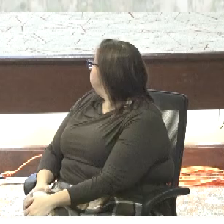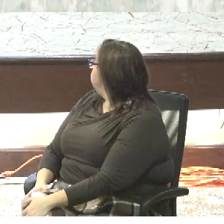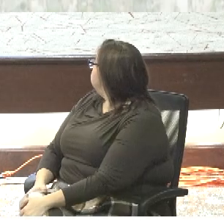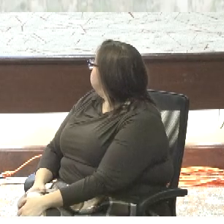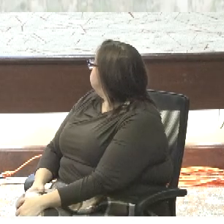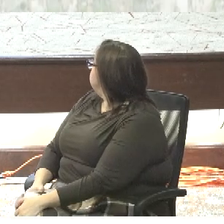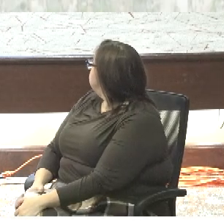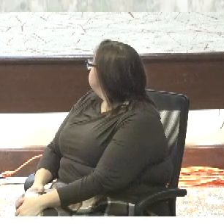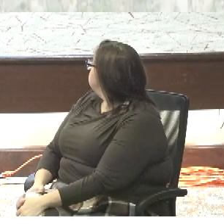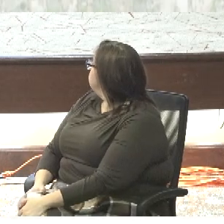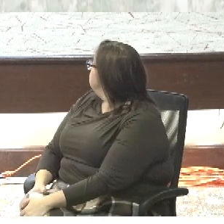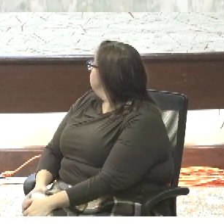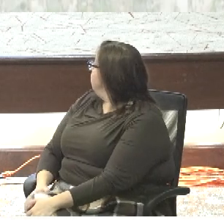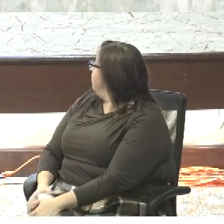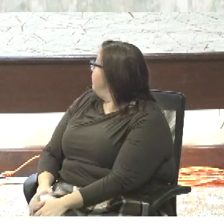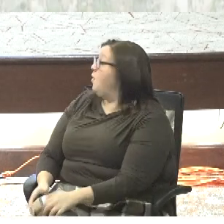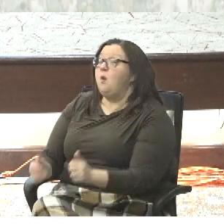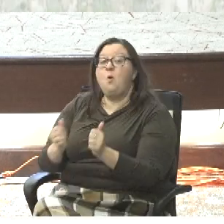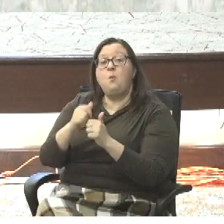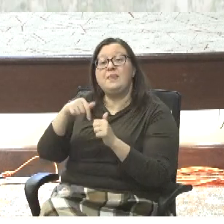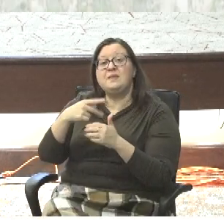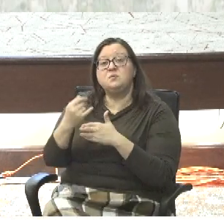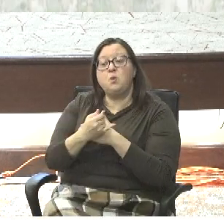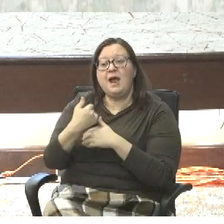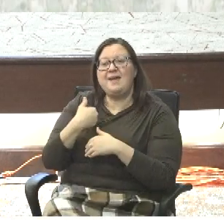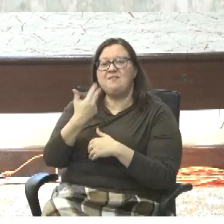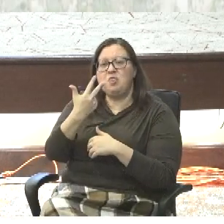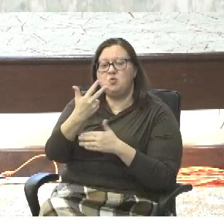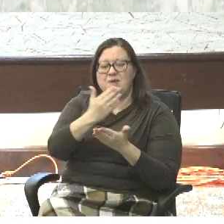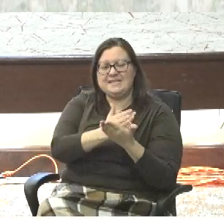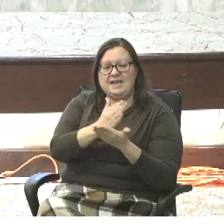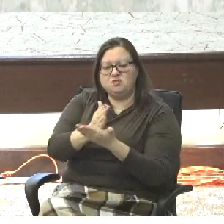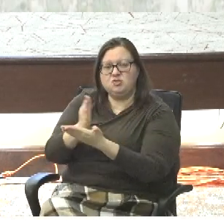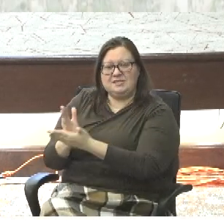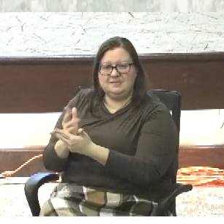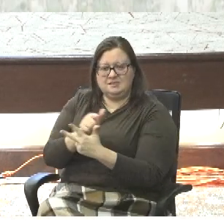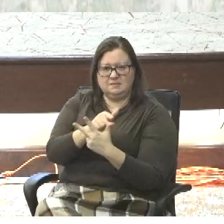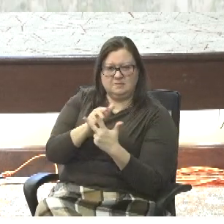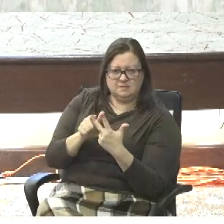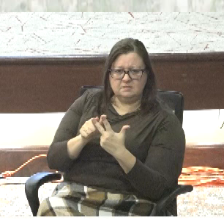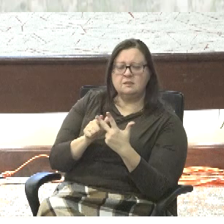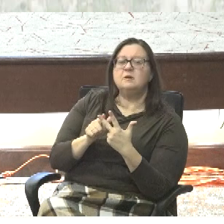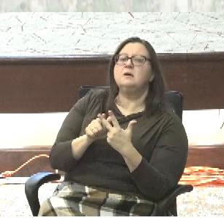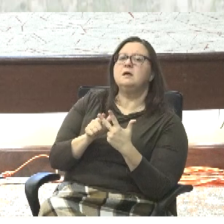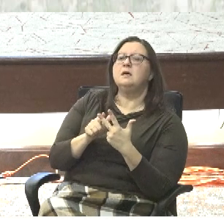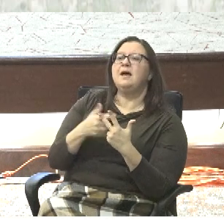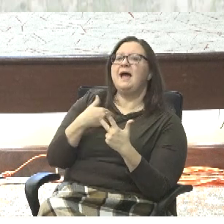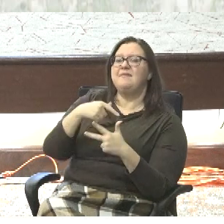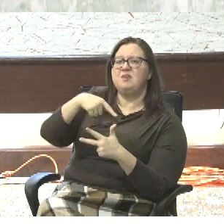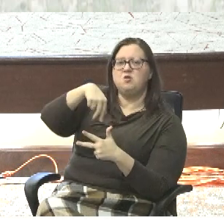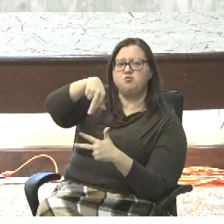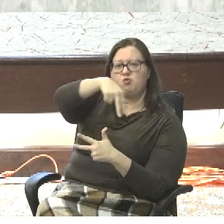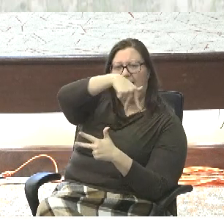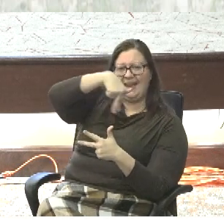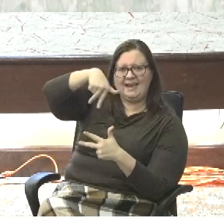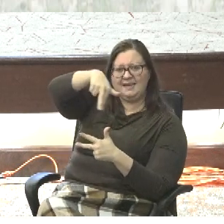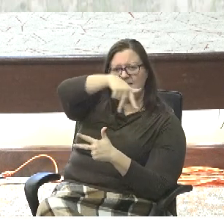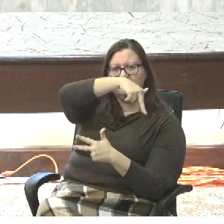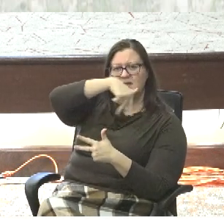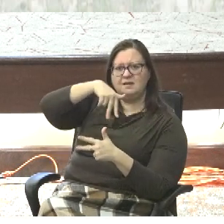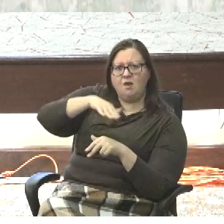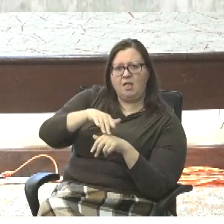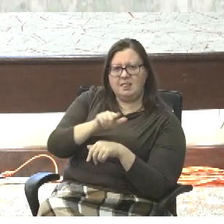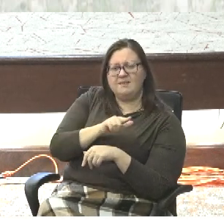this project, I've always sort of broken it up into 3 sections. And you know, you have the track on the left, and there